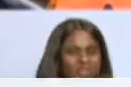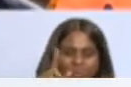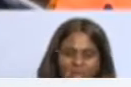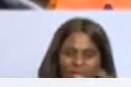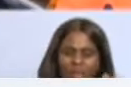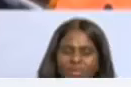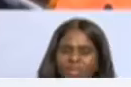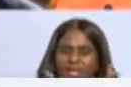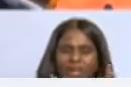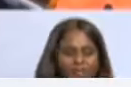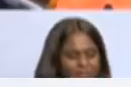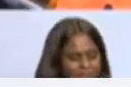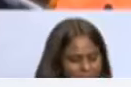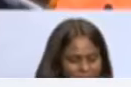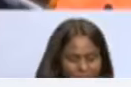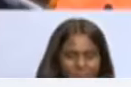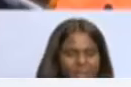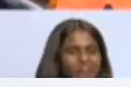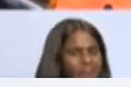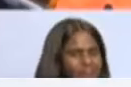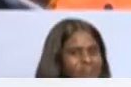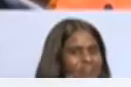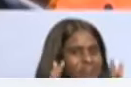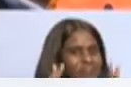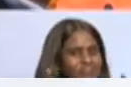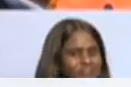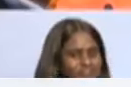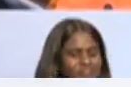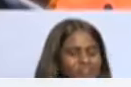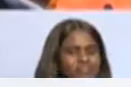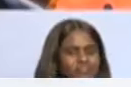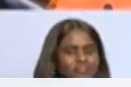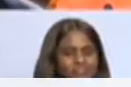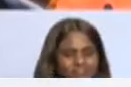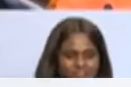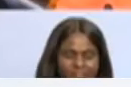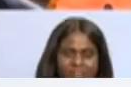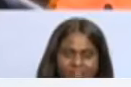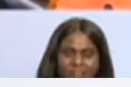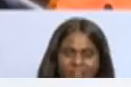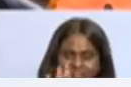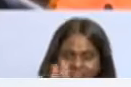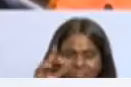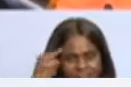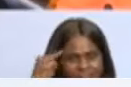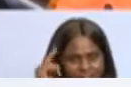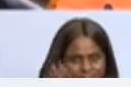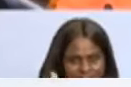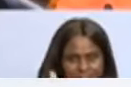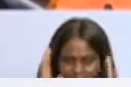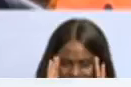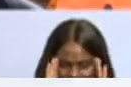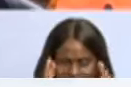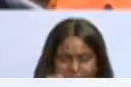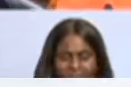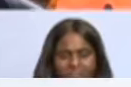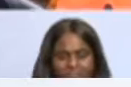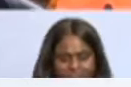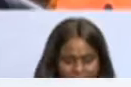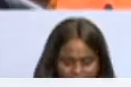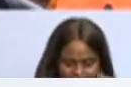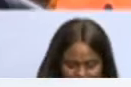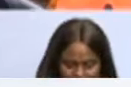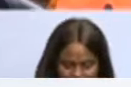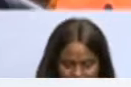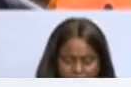a health and productive workforce to drive it. Therefore, your government remains committed to strengthen access